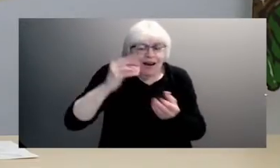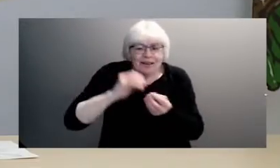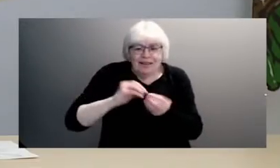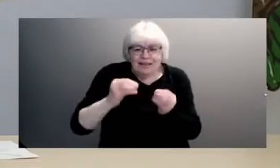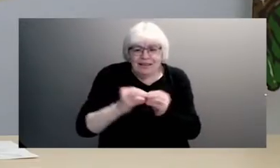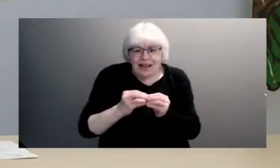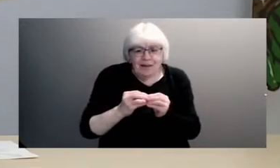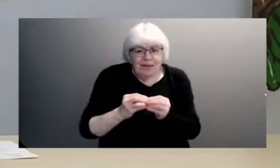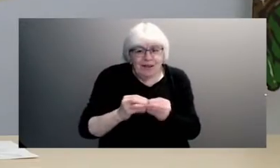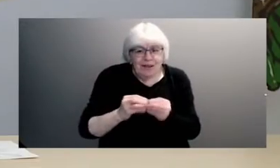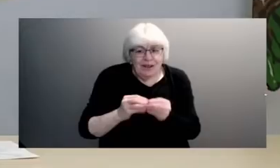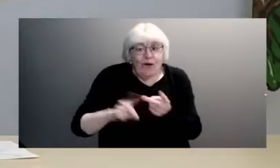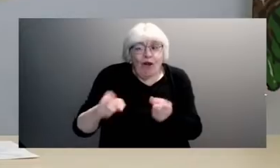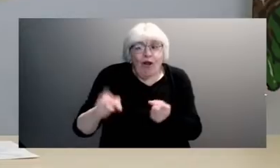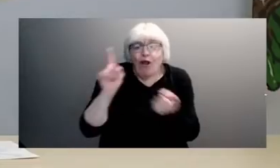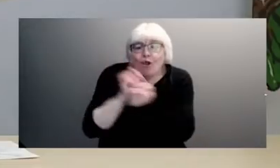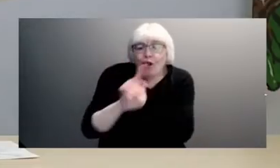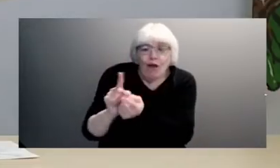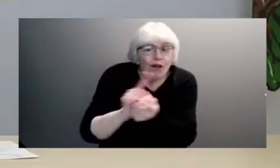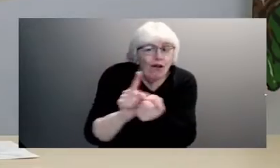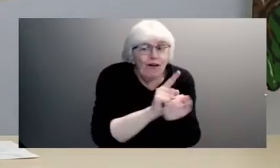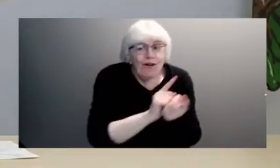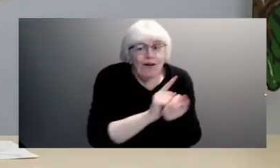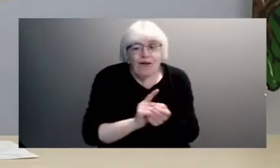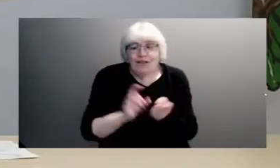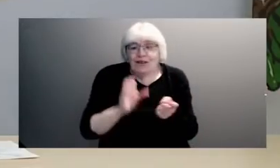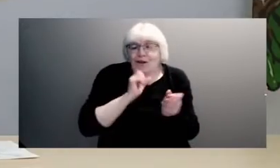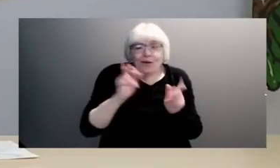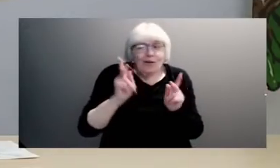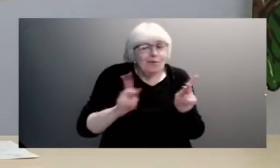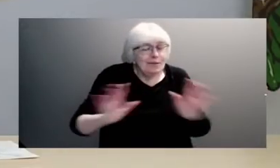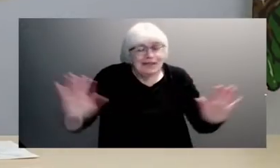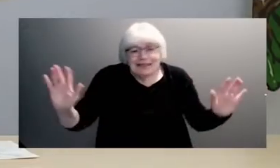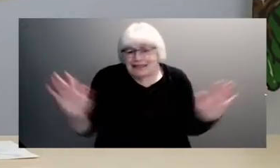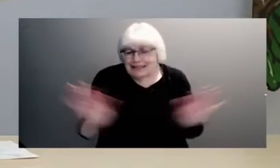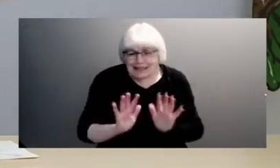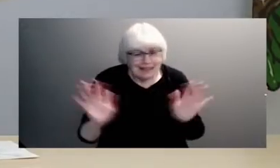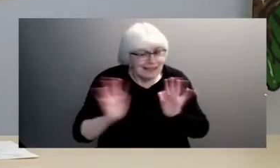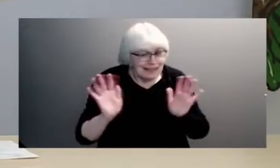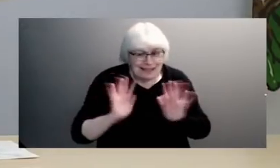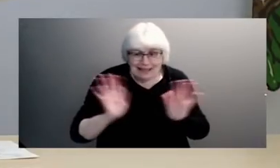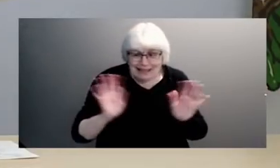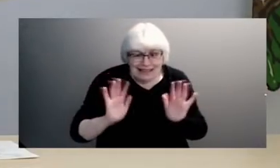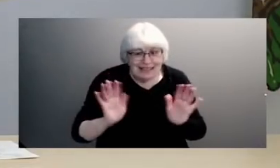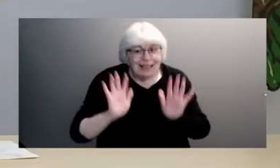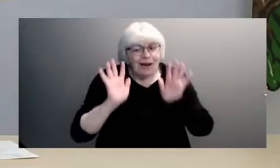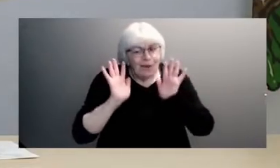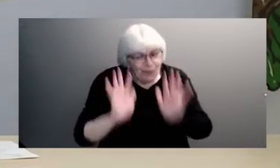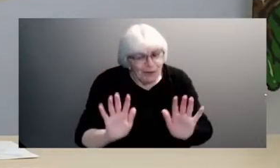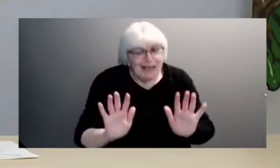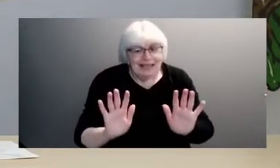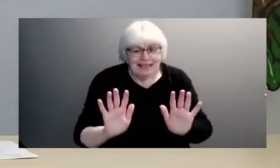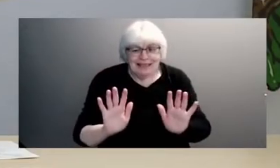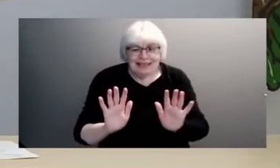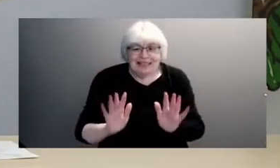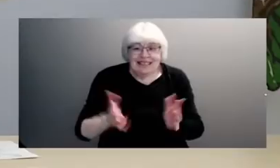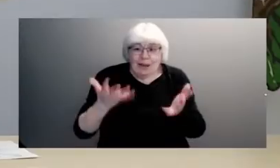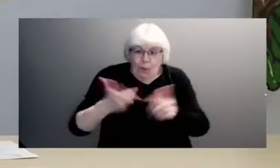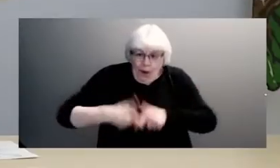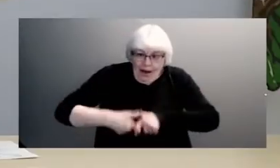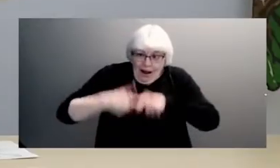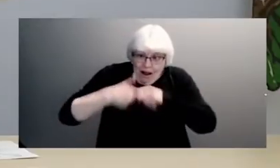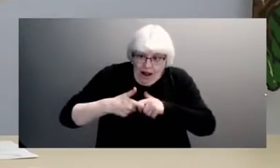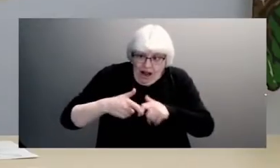I think this is where we are comfortable at this point, looking at what's going around, and we're trying